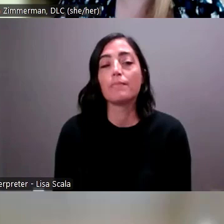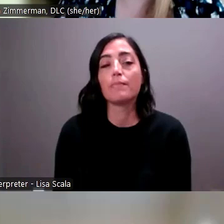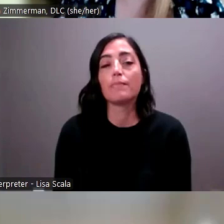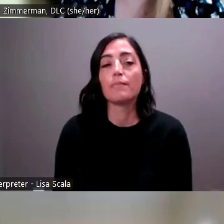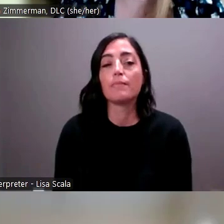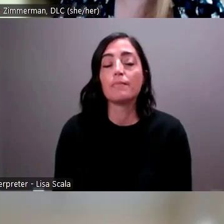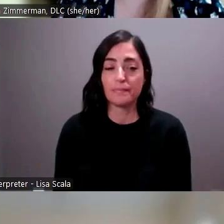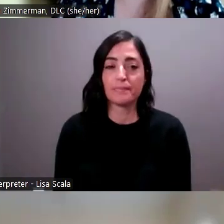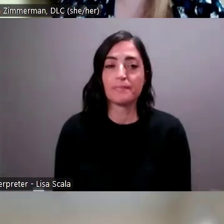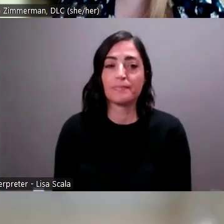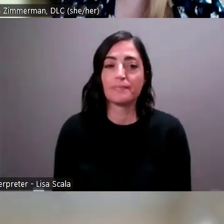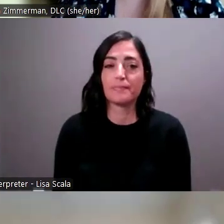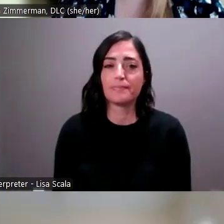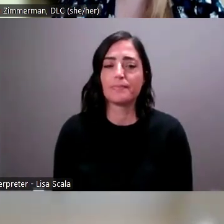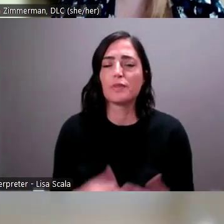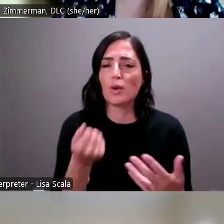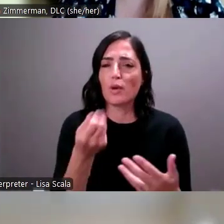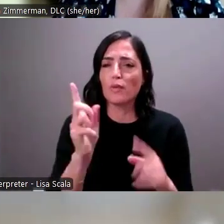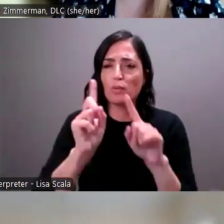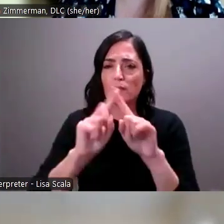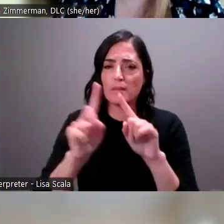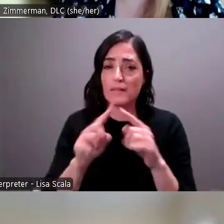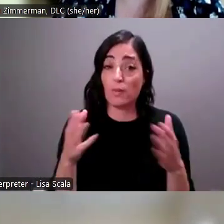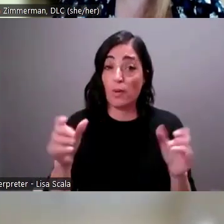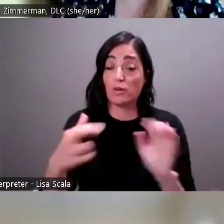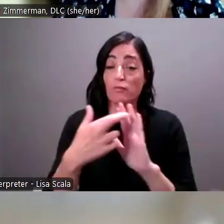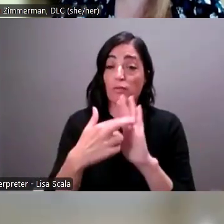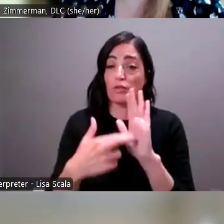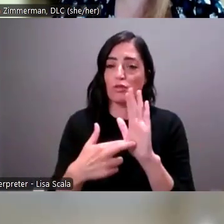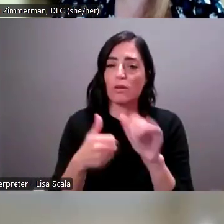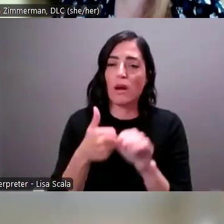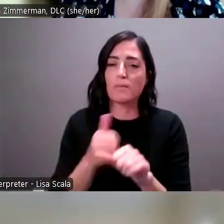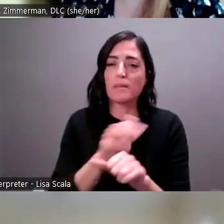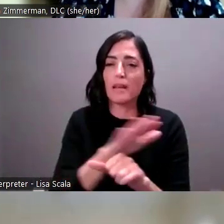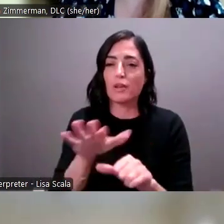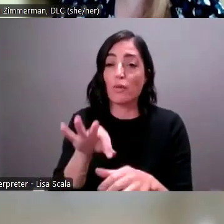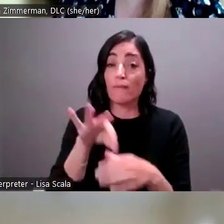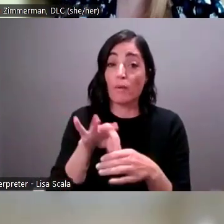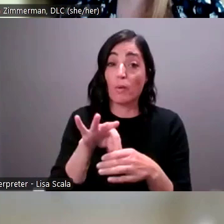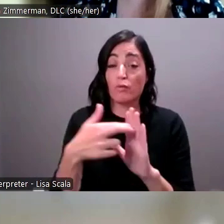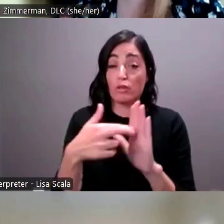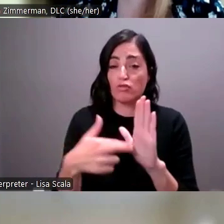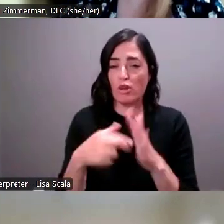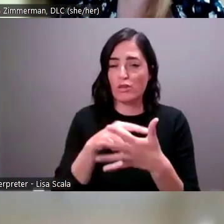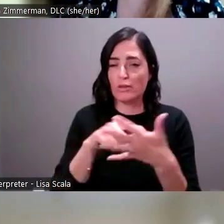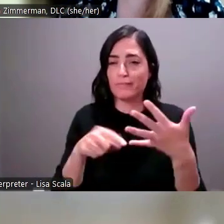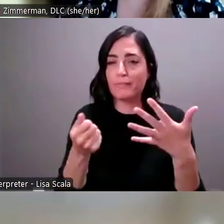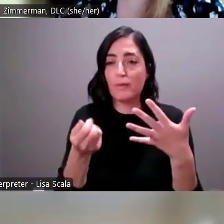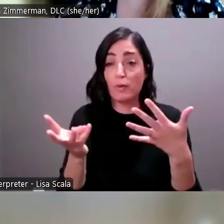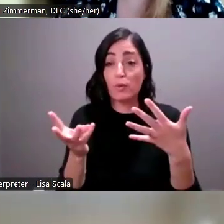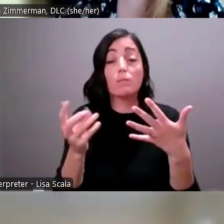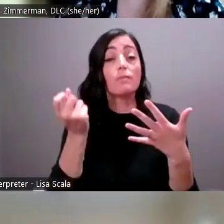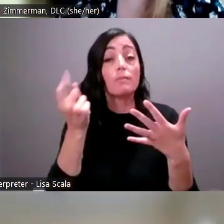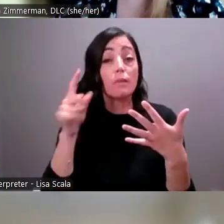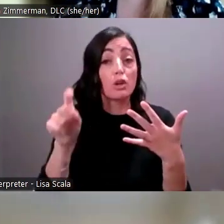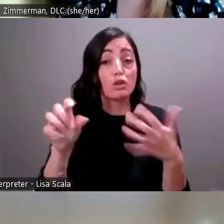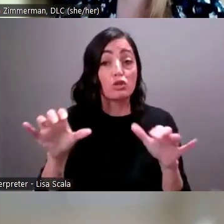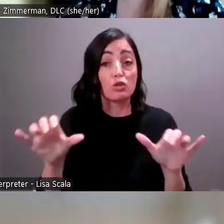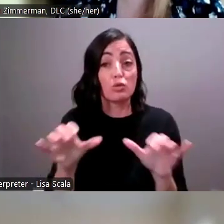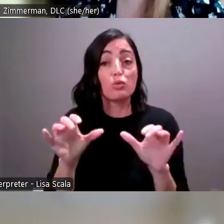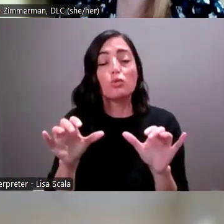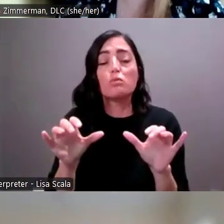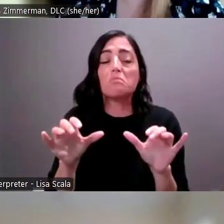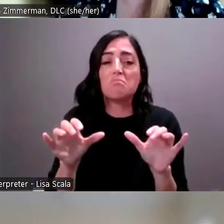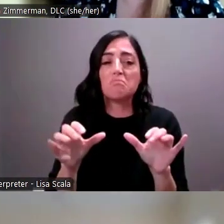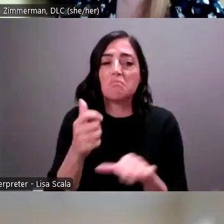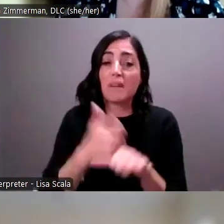So there's a few ways to register and update your voter registration. You should do this, every